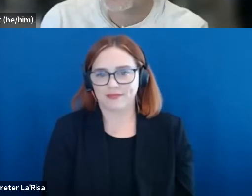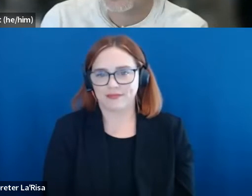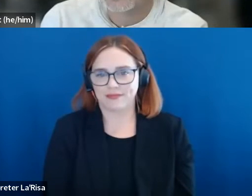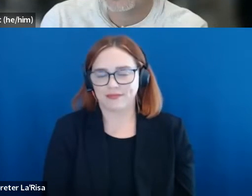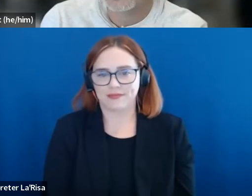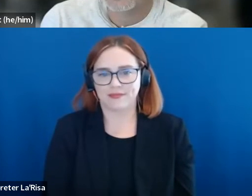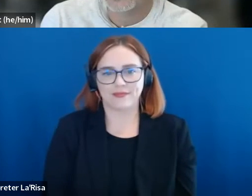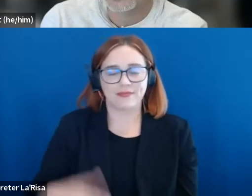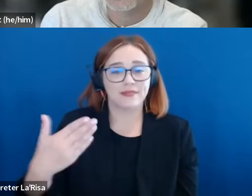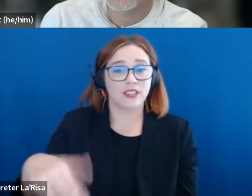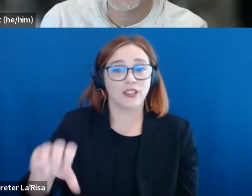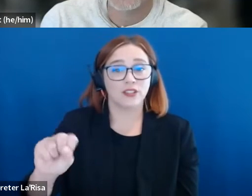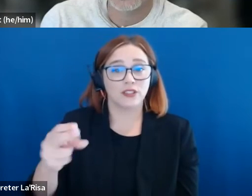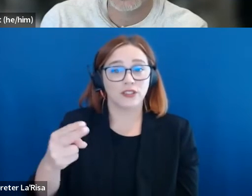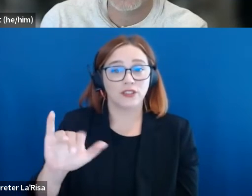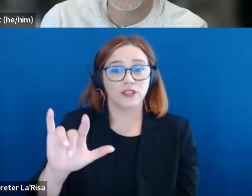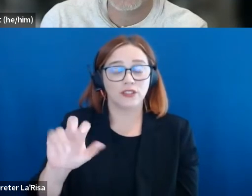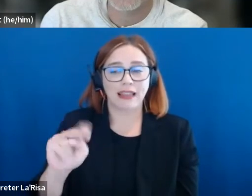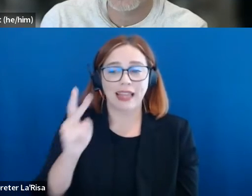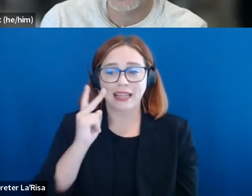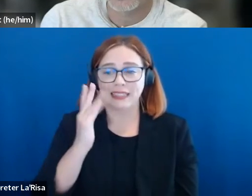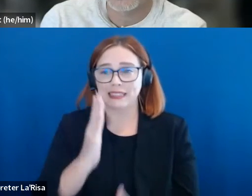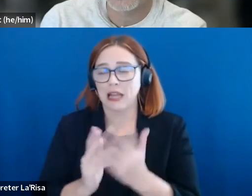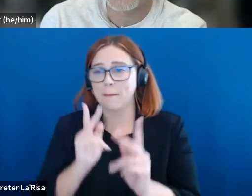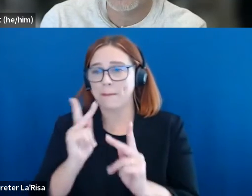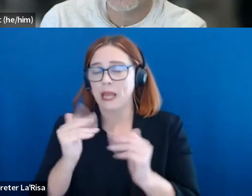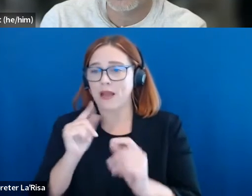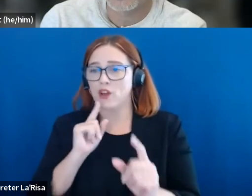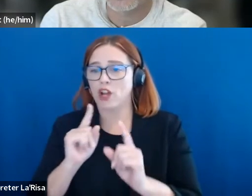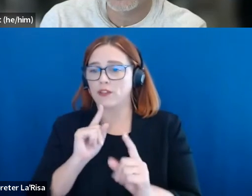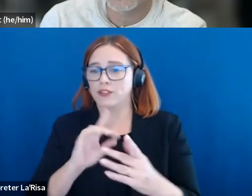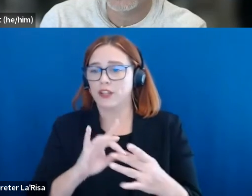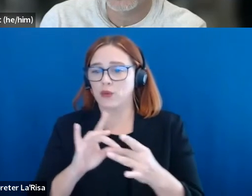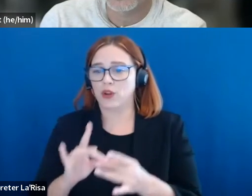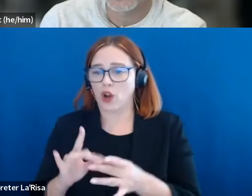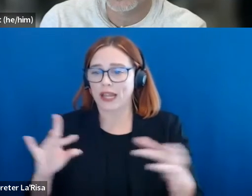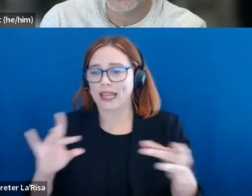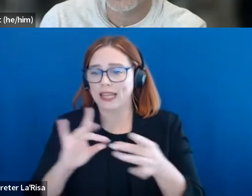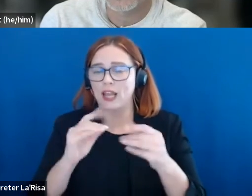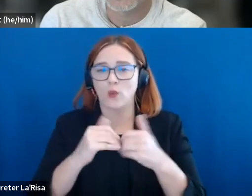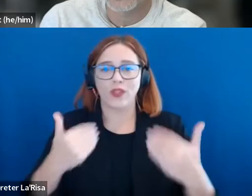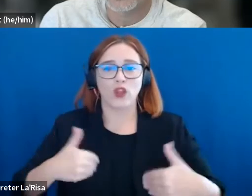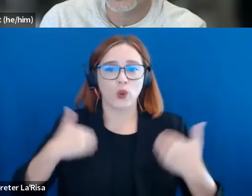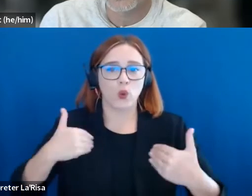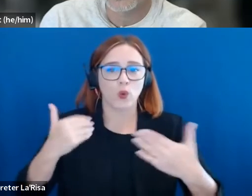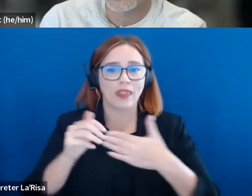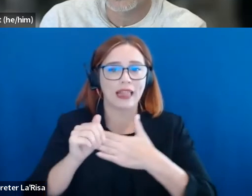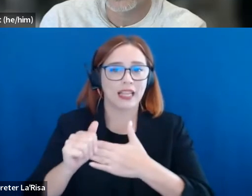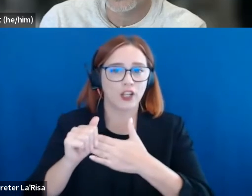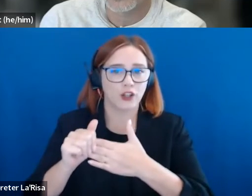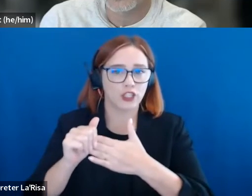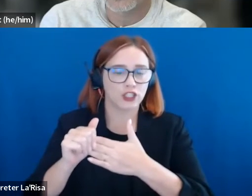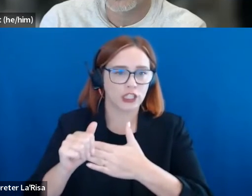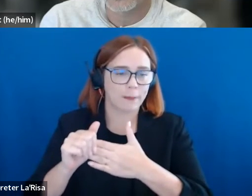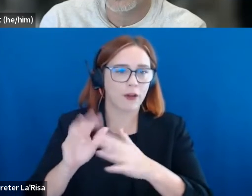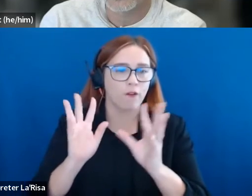This is Shaylin, and I see some folks having a conversation around being connected with a youth leadership forum and managing volunteers